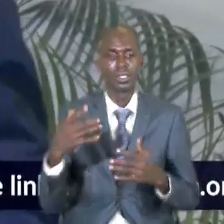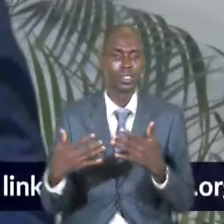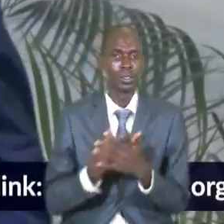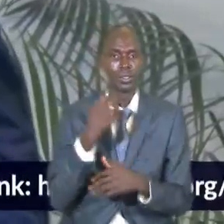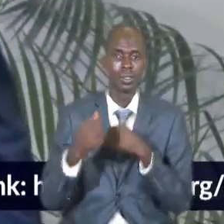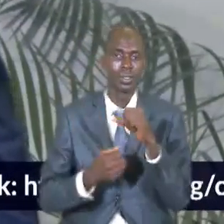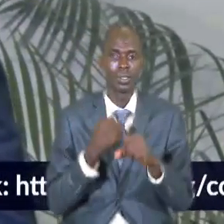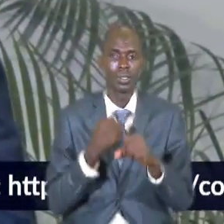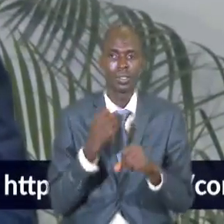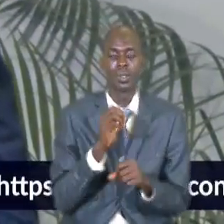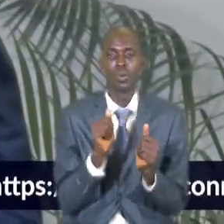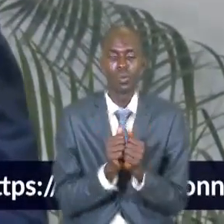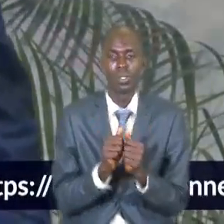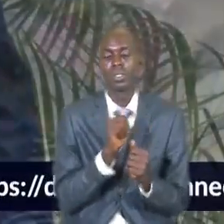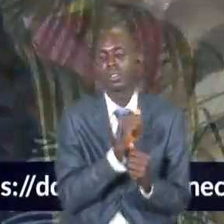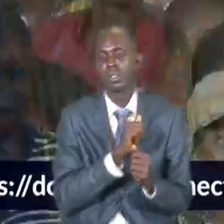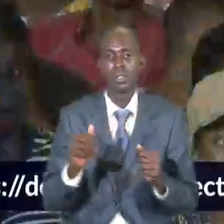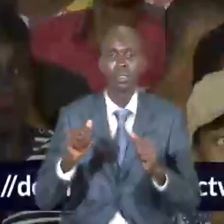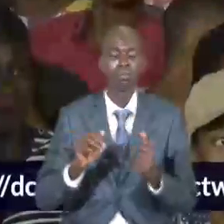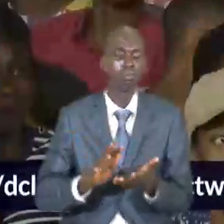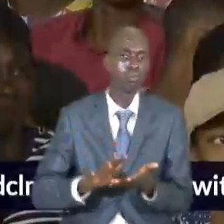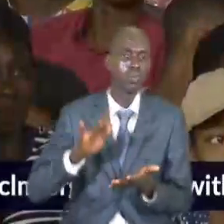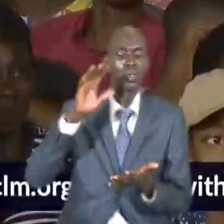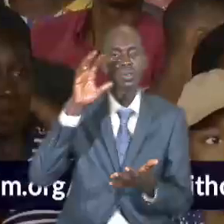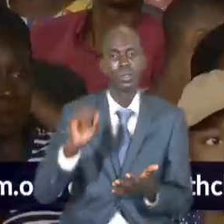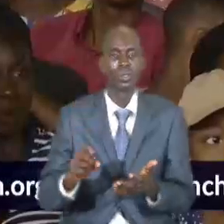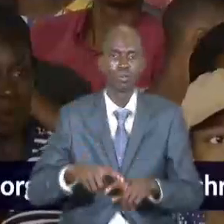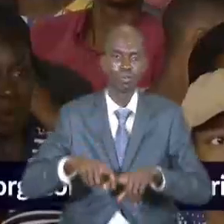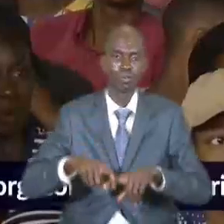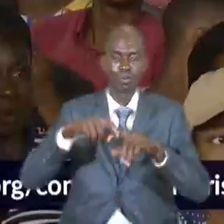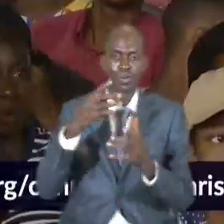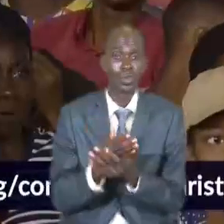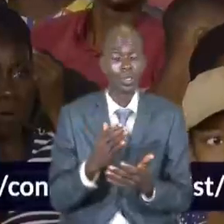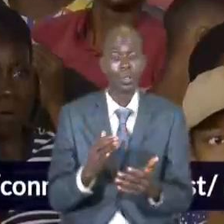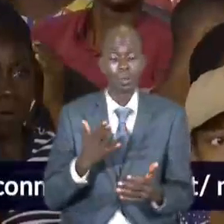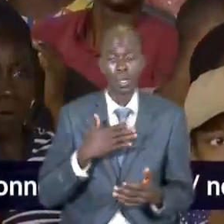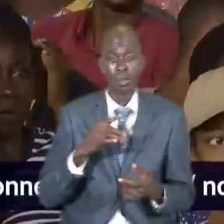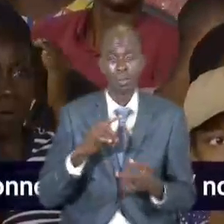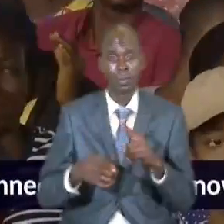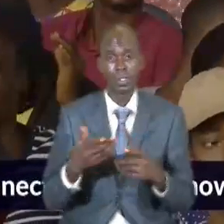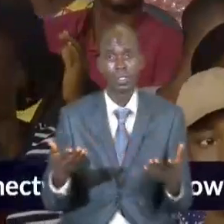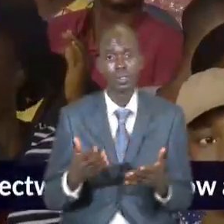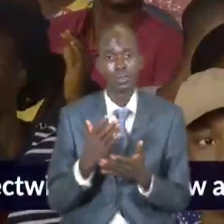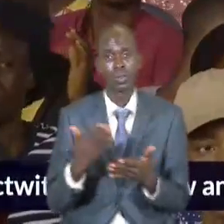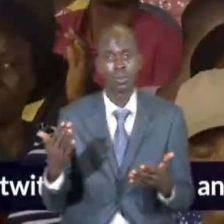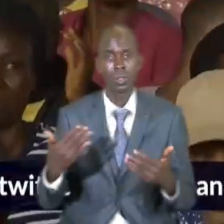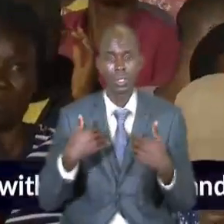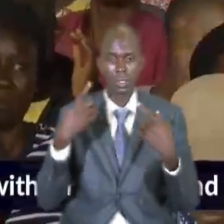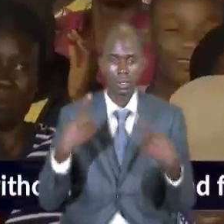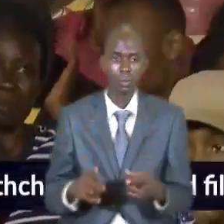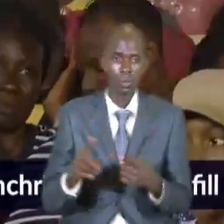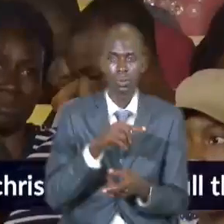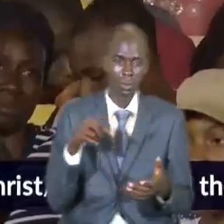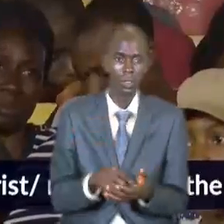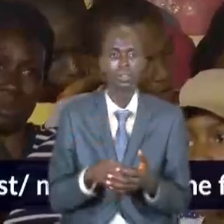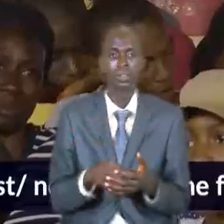here, something has happened to you today. A glorious interruption that will start